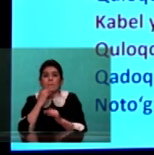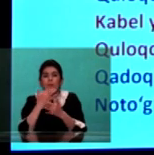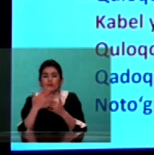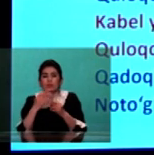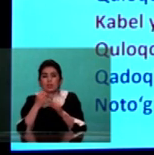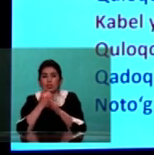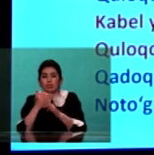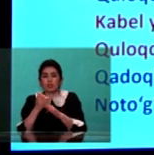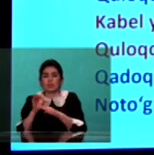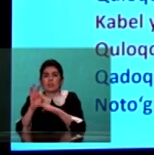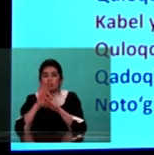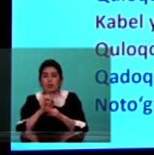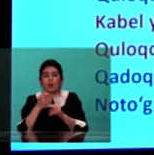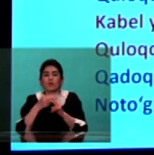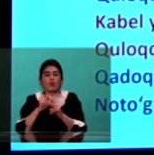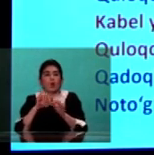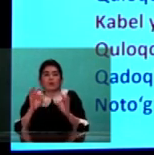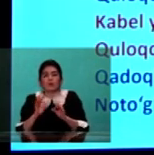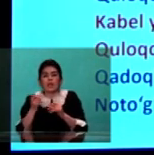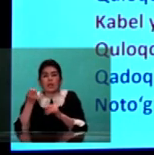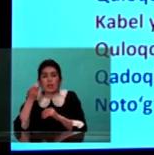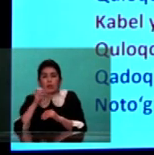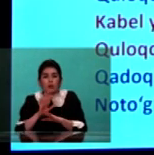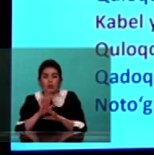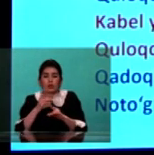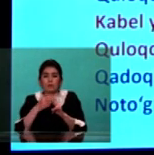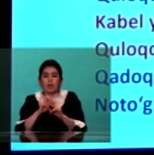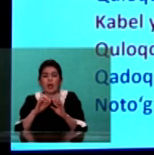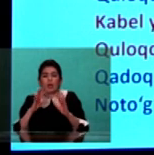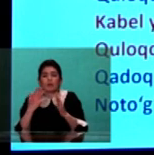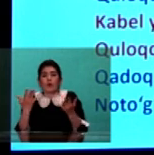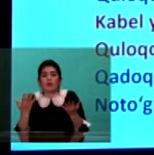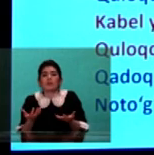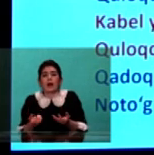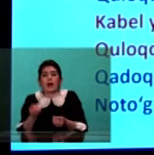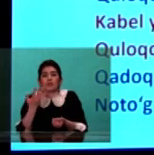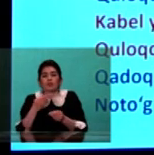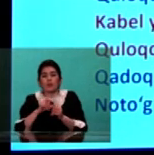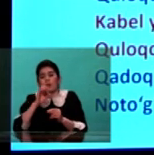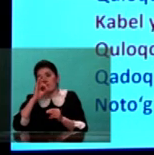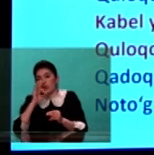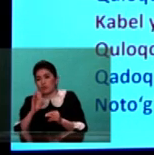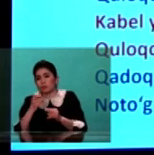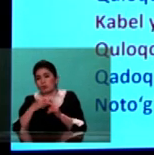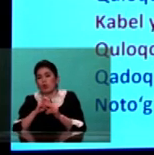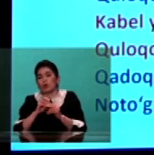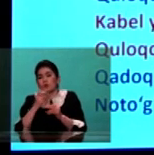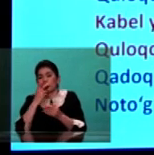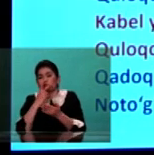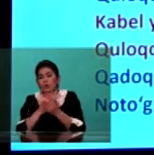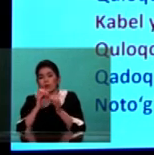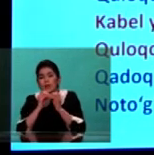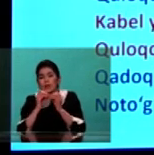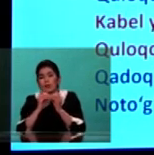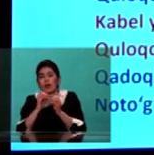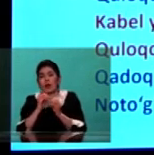kech yetkazib kelinishi yoki umuman kelmasligi ehtimoli qancha? Uni ham foizda yoki 10lik asrda ko'rsatishimiz